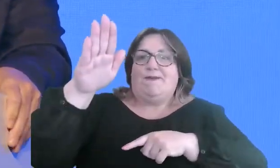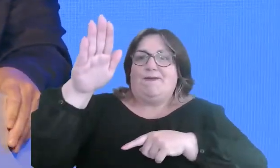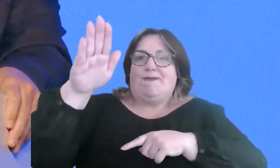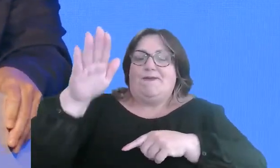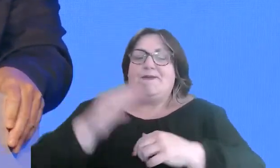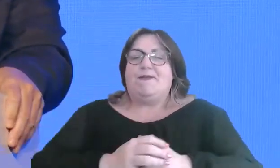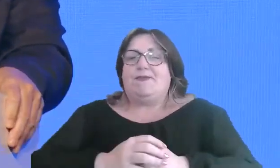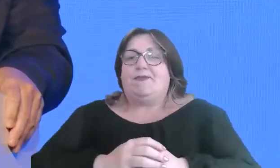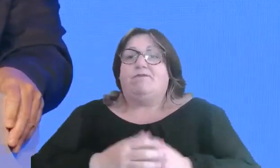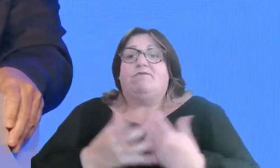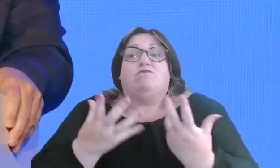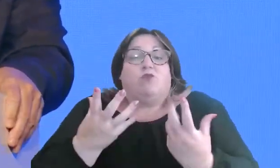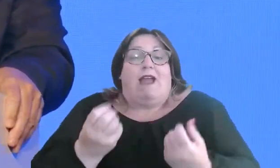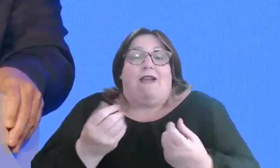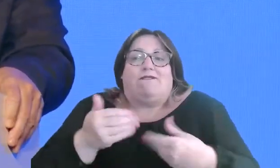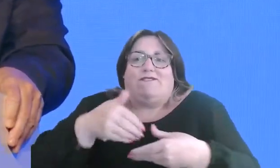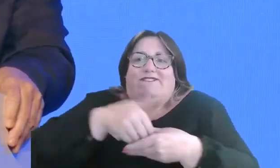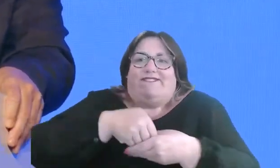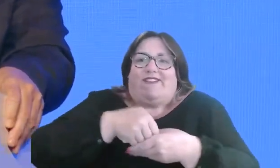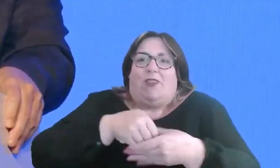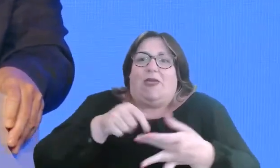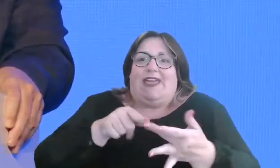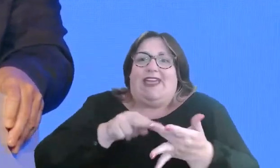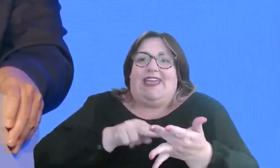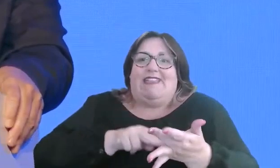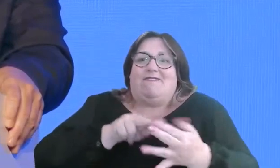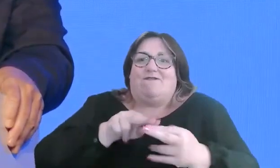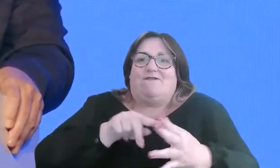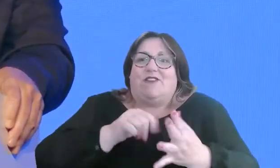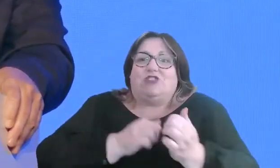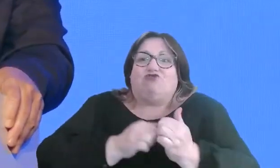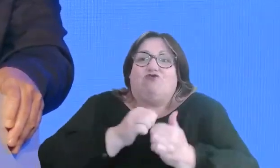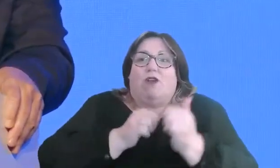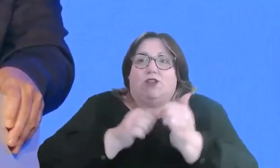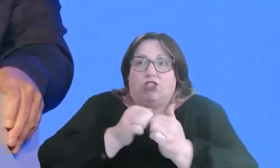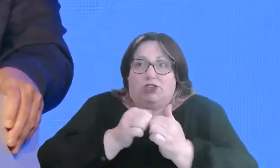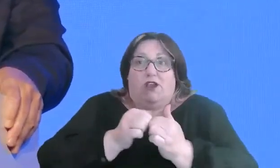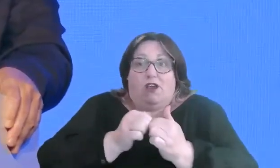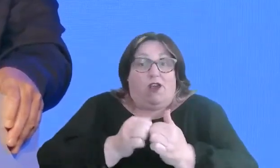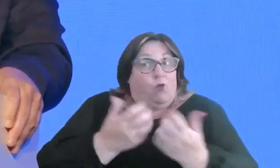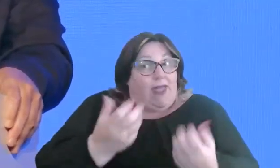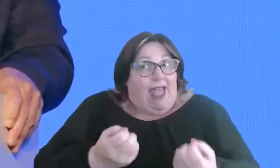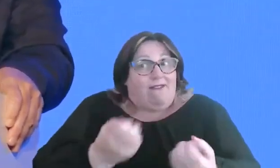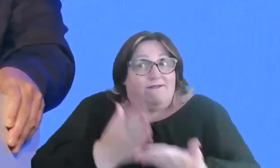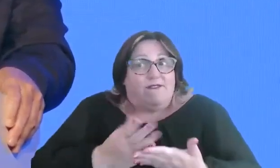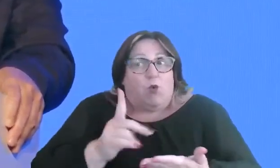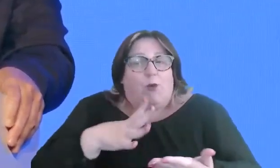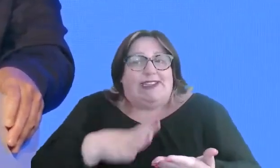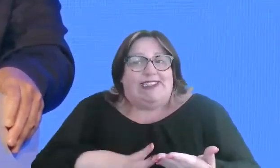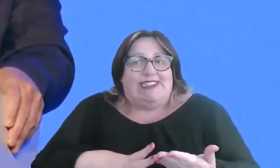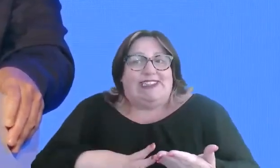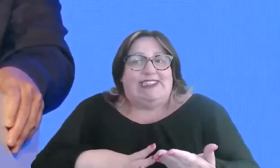that we need to make sure AI improves our public services. Because we do have a defining mission on